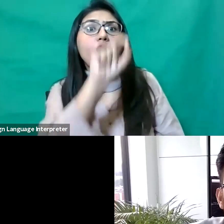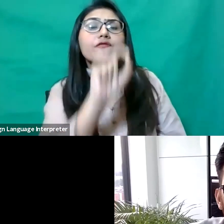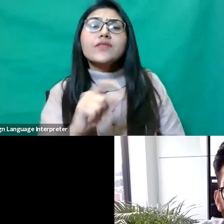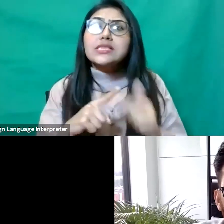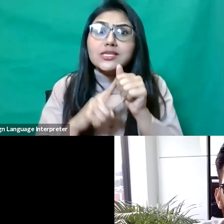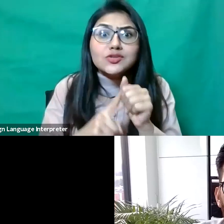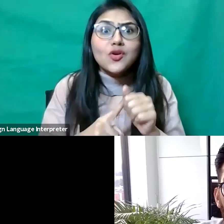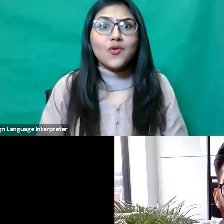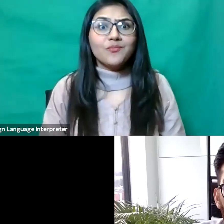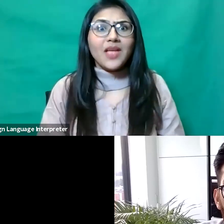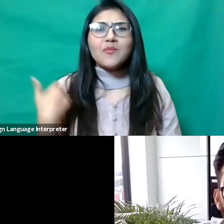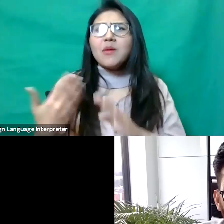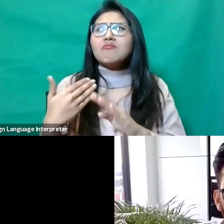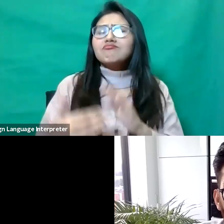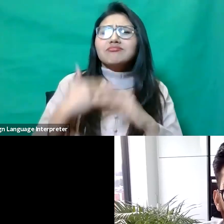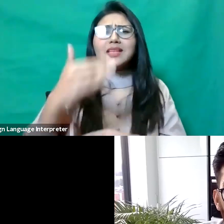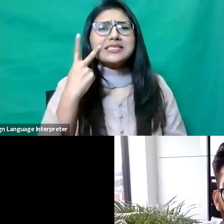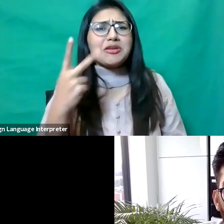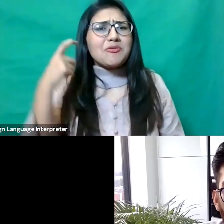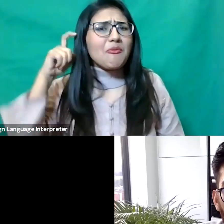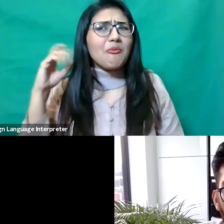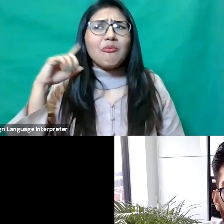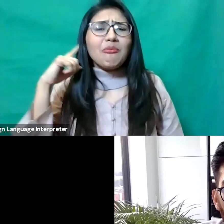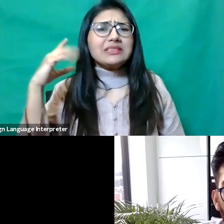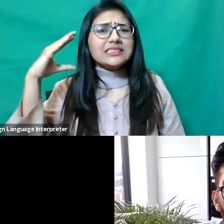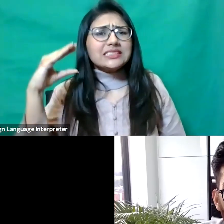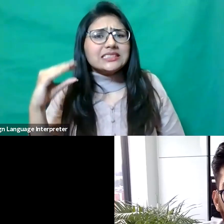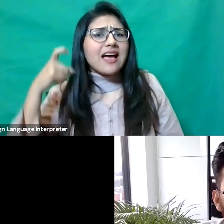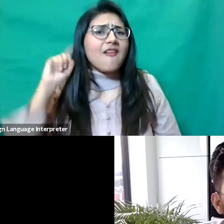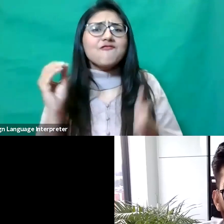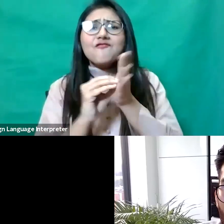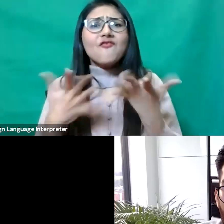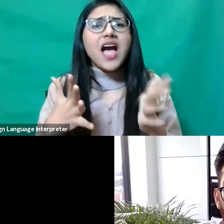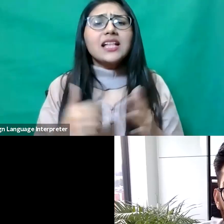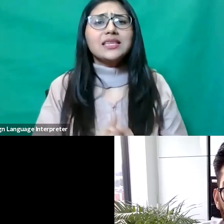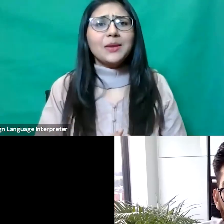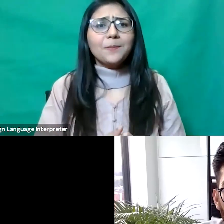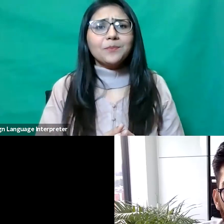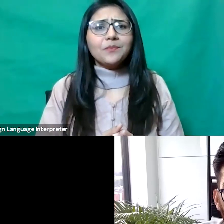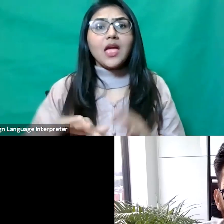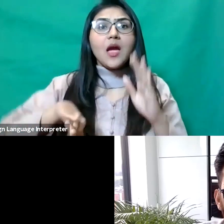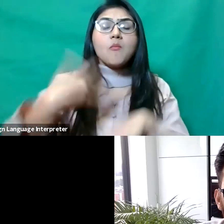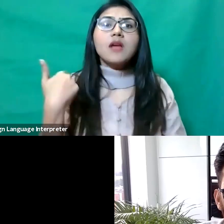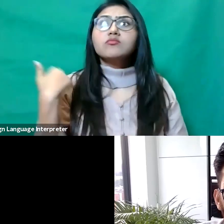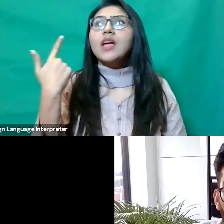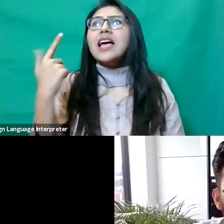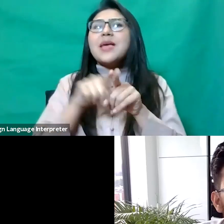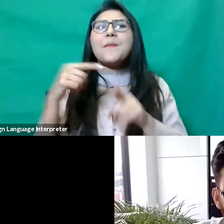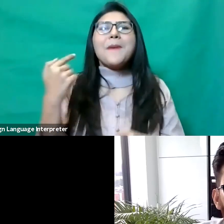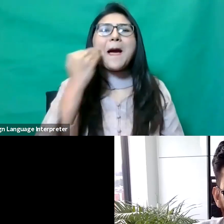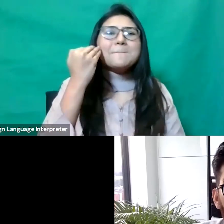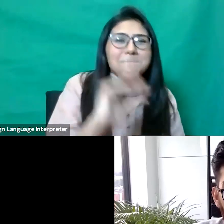my hearing was kind of getting worse, but I don't think it really was. It was just you're changing, you're going from a child to an adult. You've got